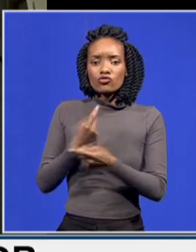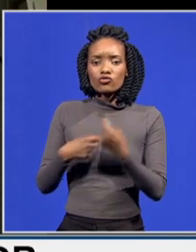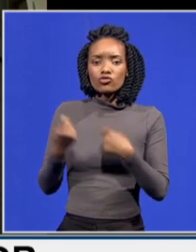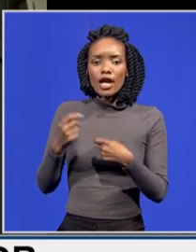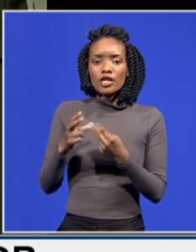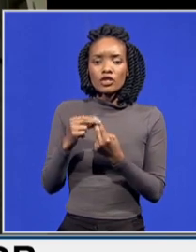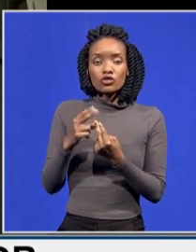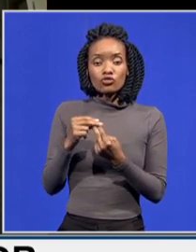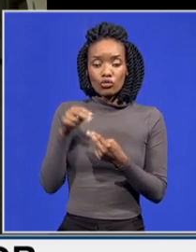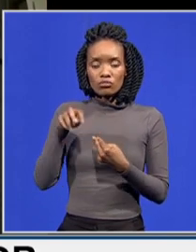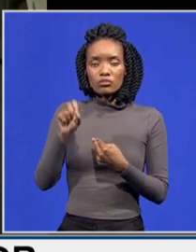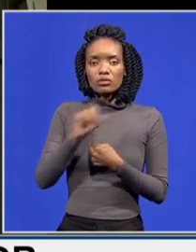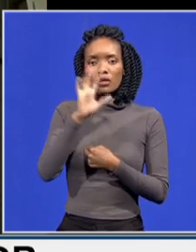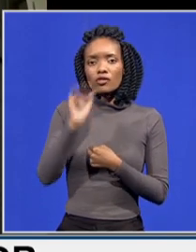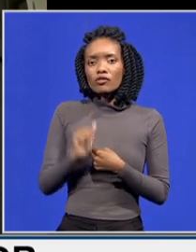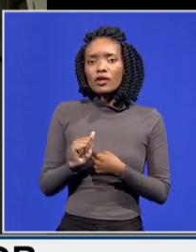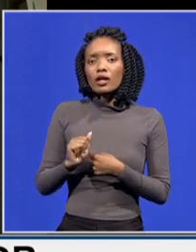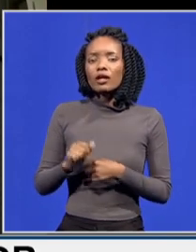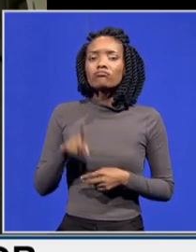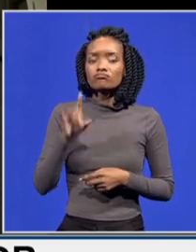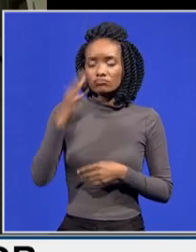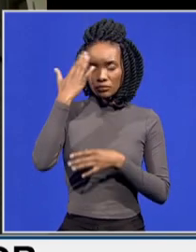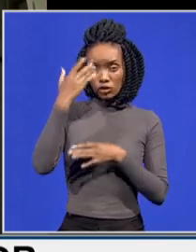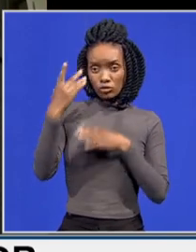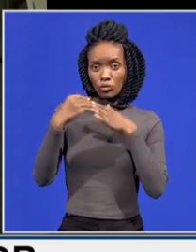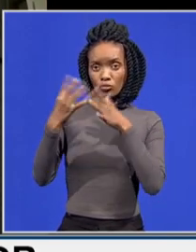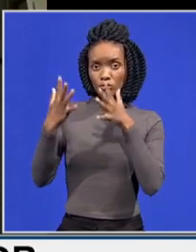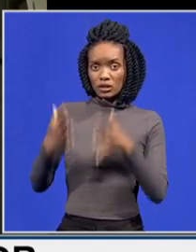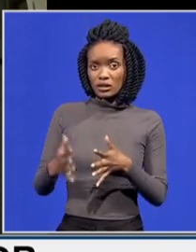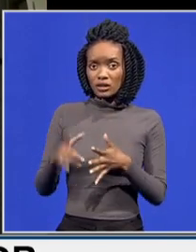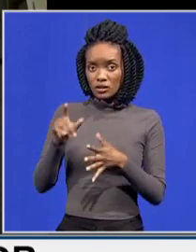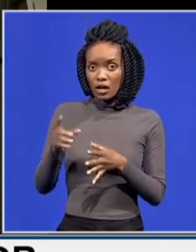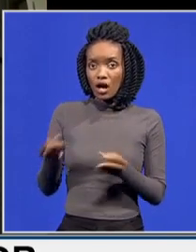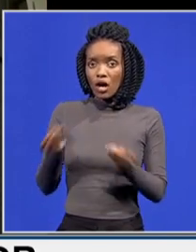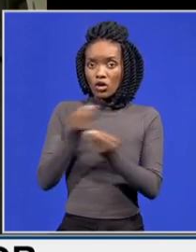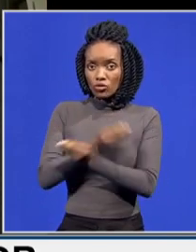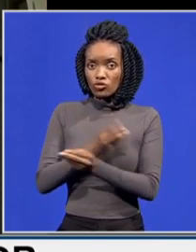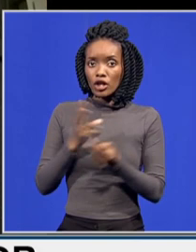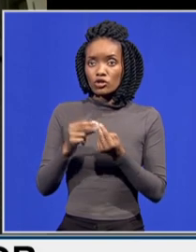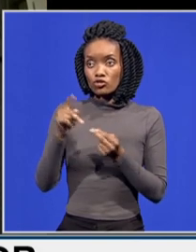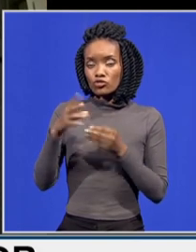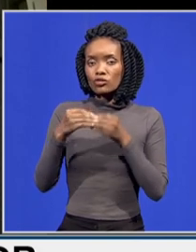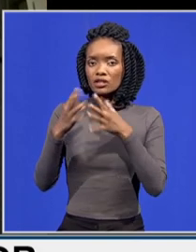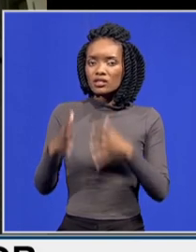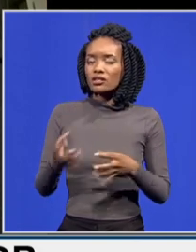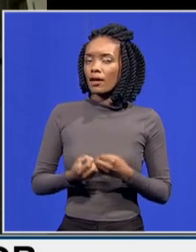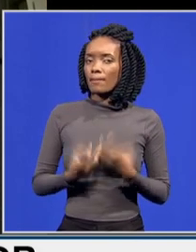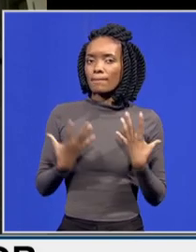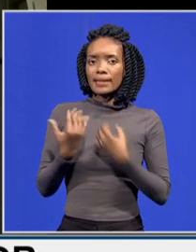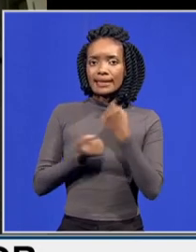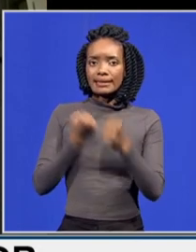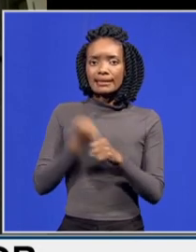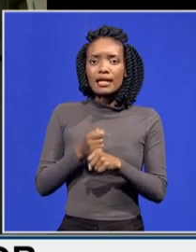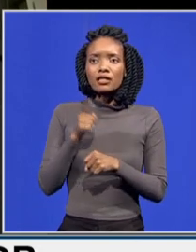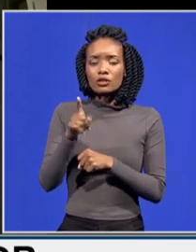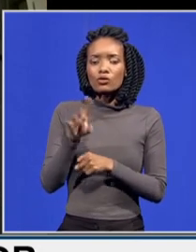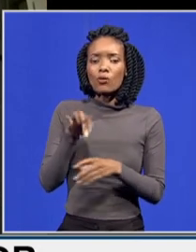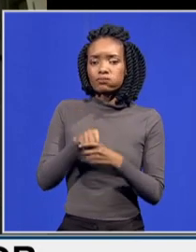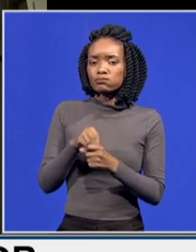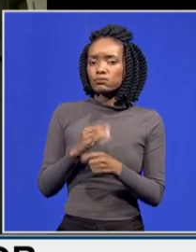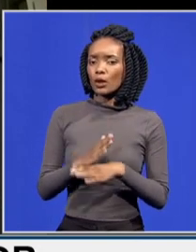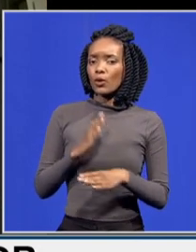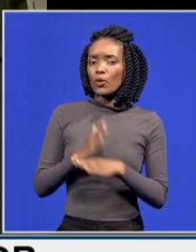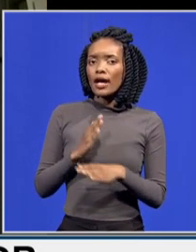that as a leader within trade unions yourself, and having spent many years in that space, speaking